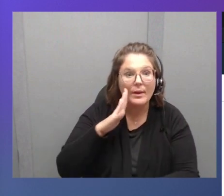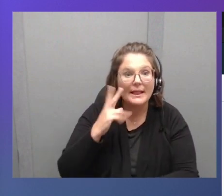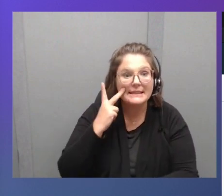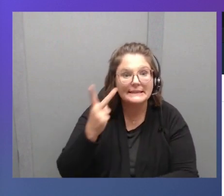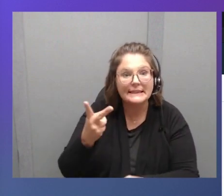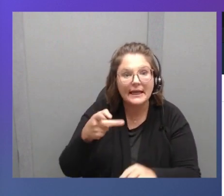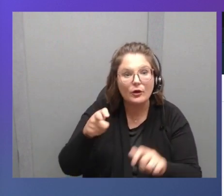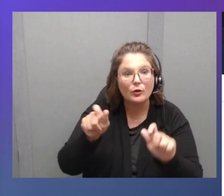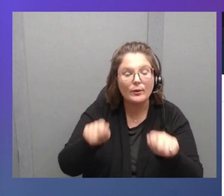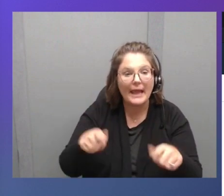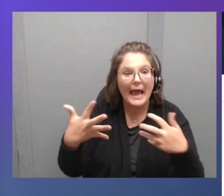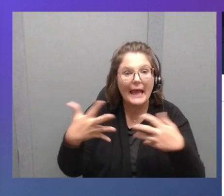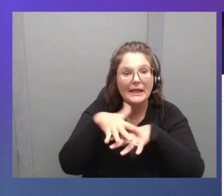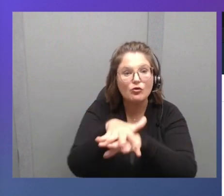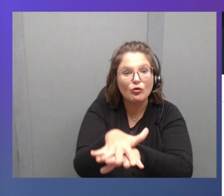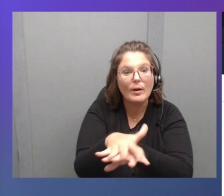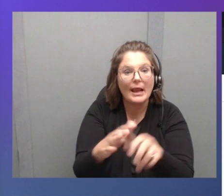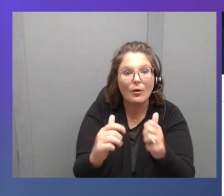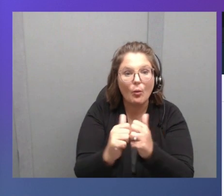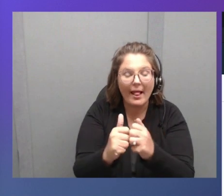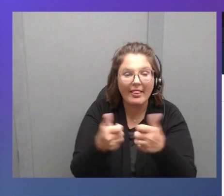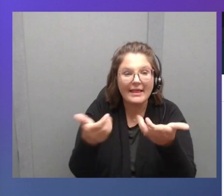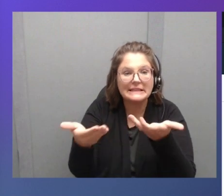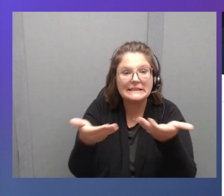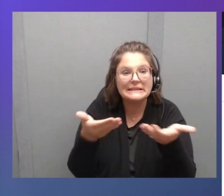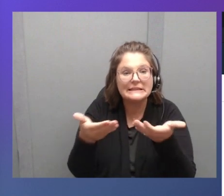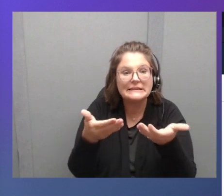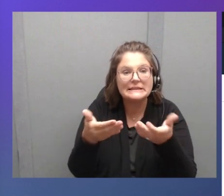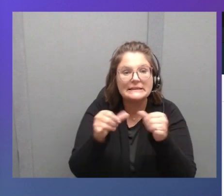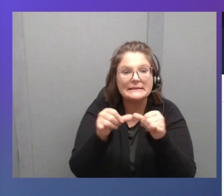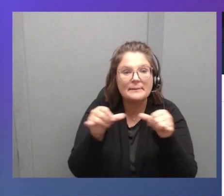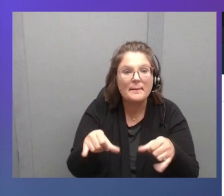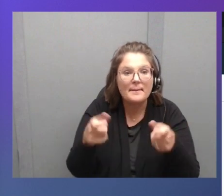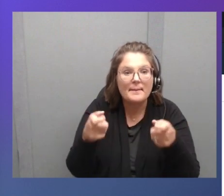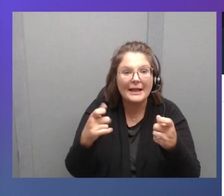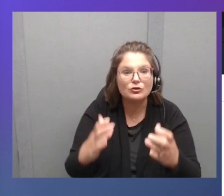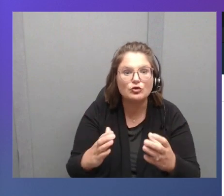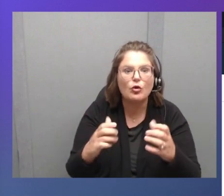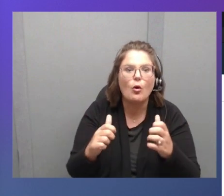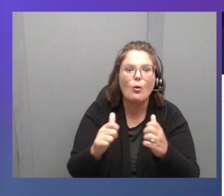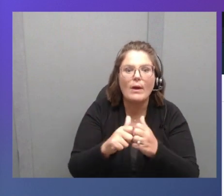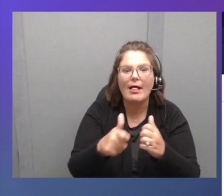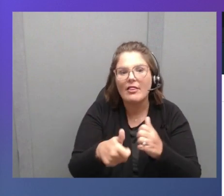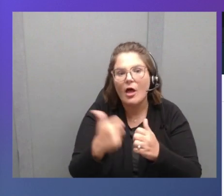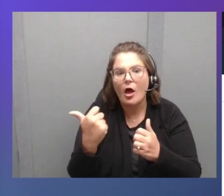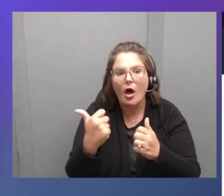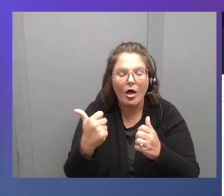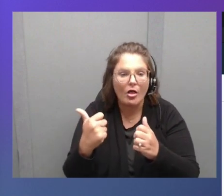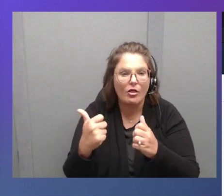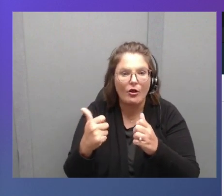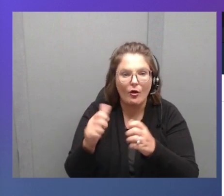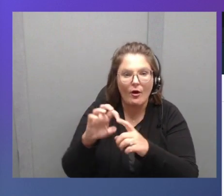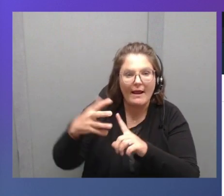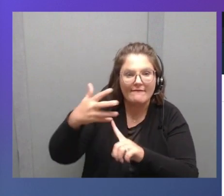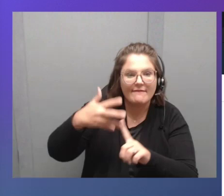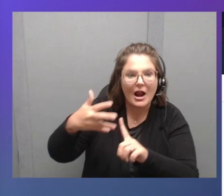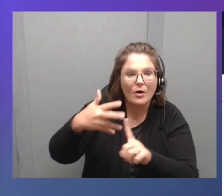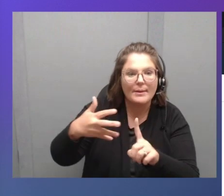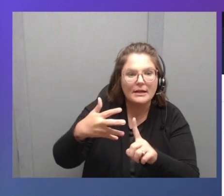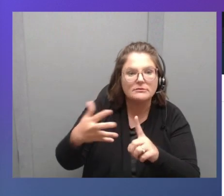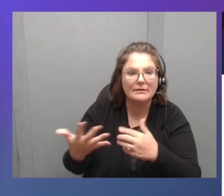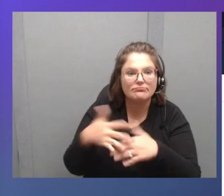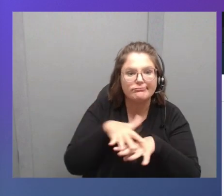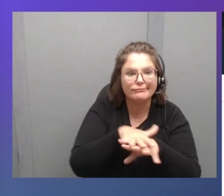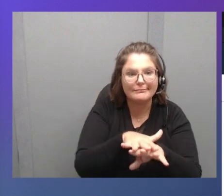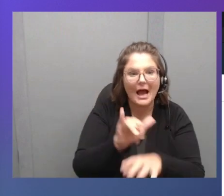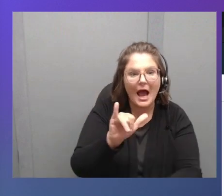can integrate with Systems Manager directly into other cloud providers or your own on-premises environments, and even into IoT devices. And I